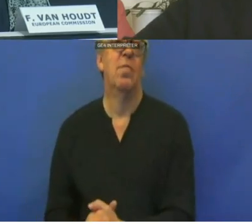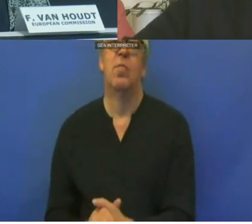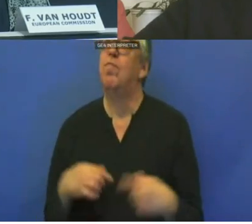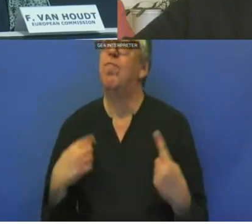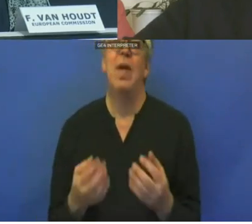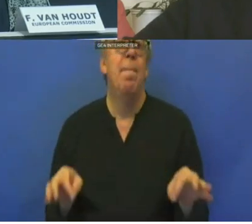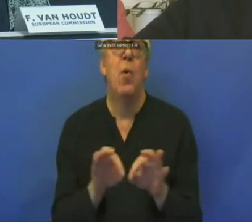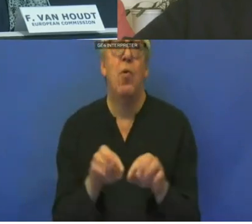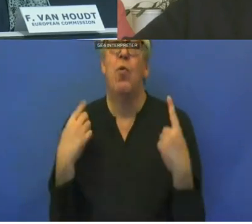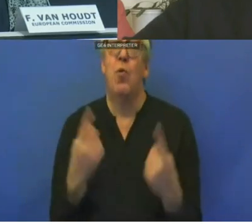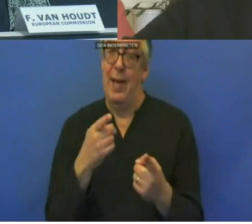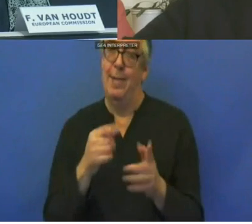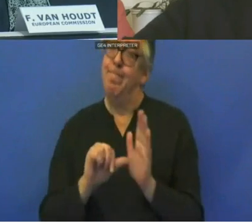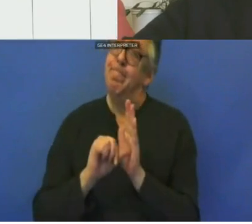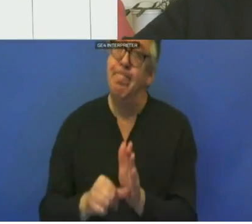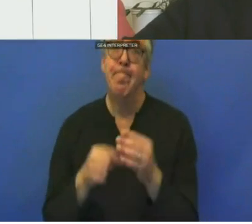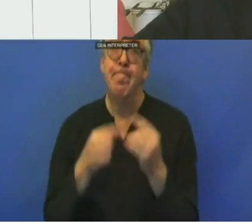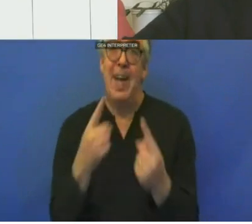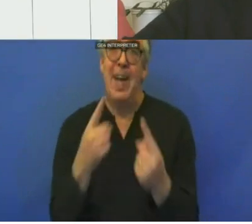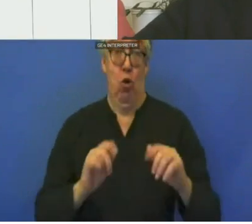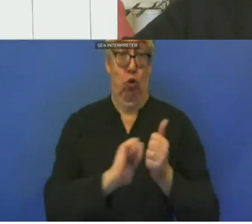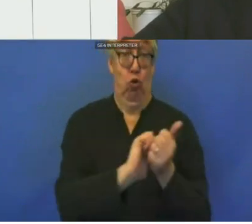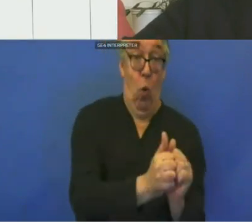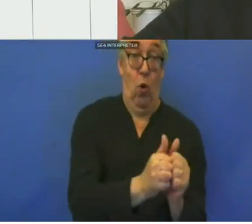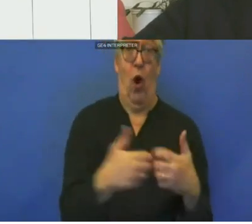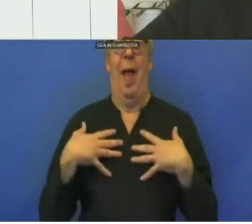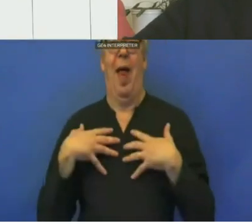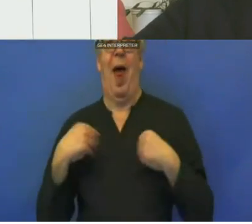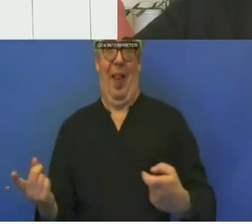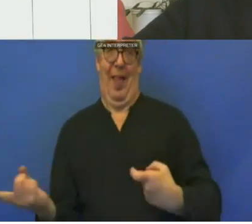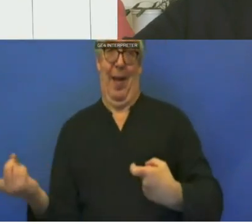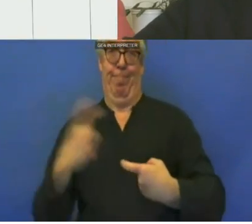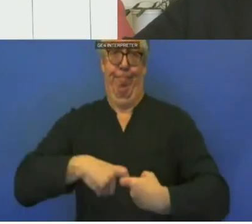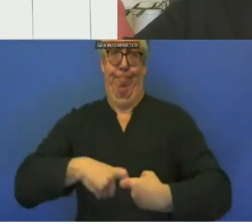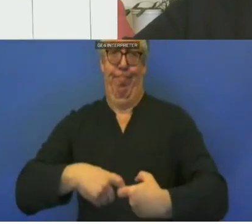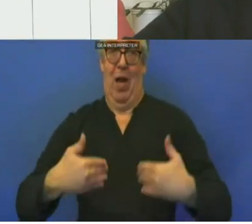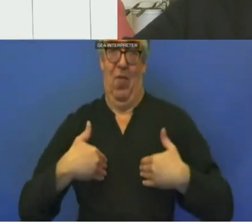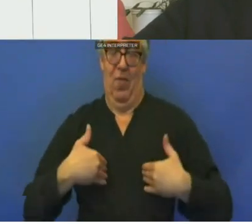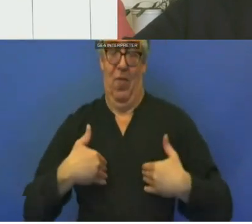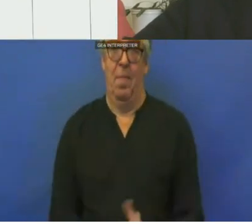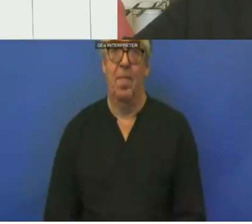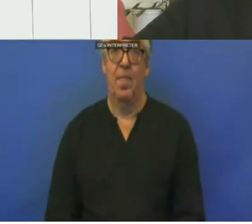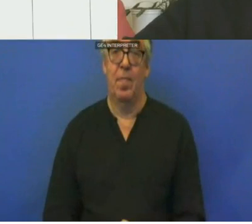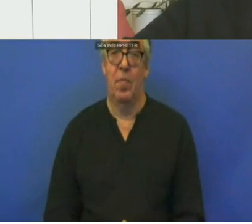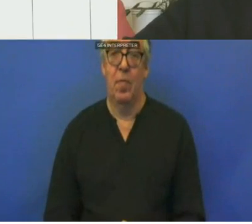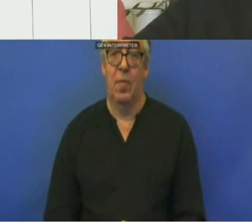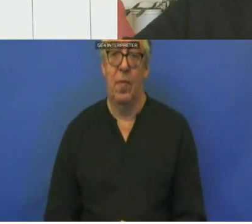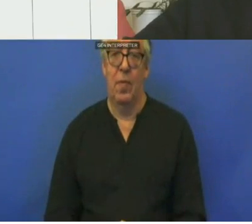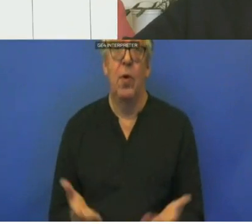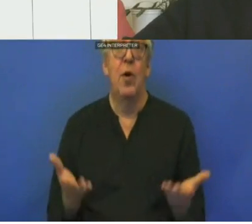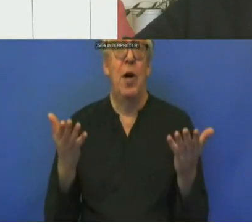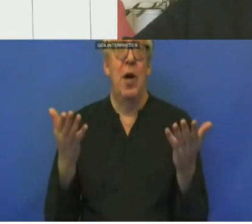And also one last point very shortly, I think within the global discussions of sustainable development,